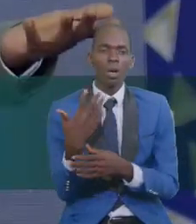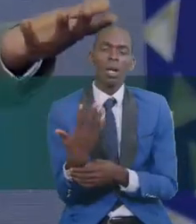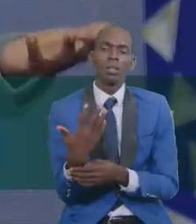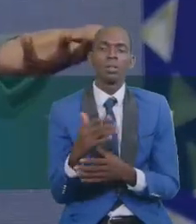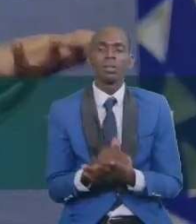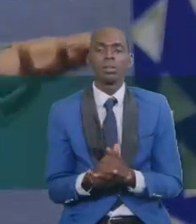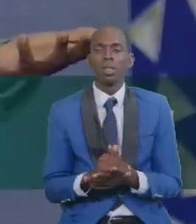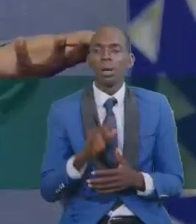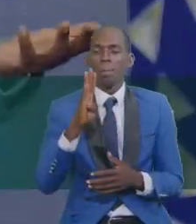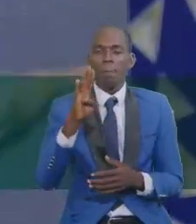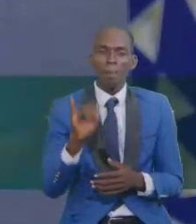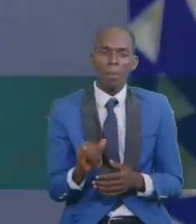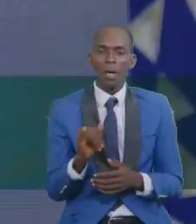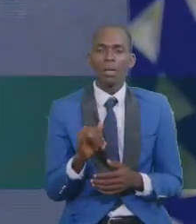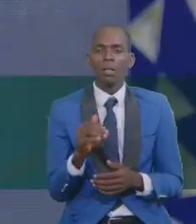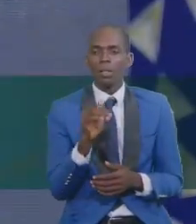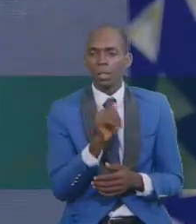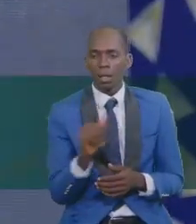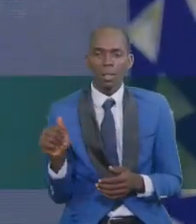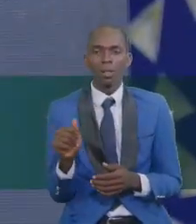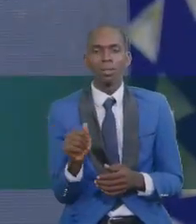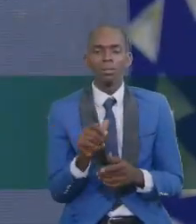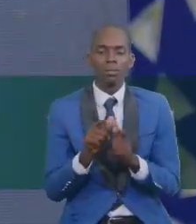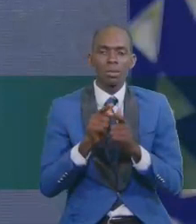by a supernatural power,